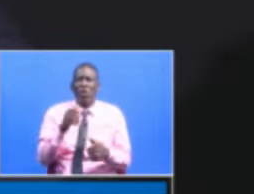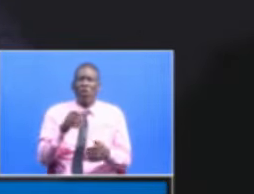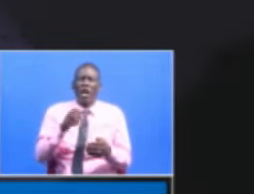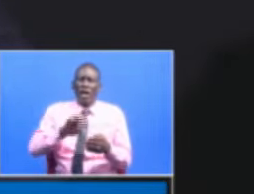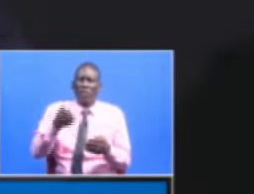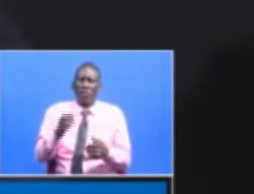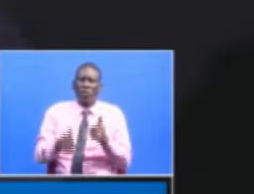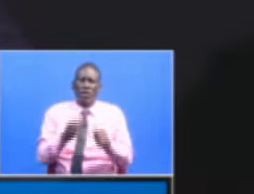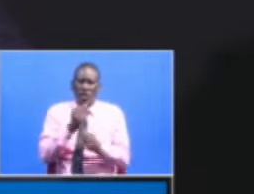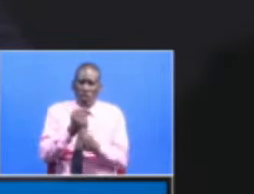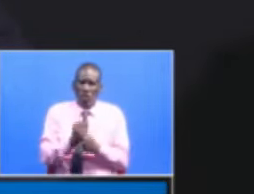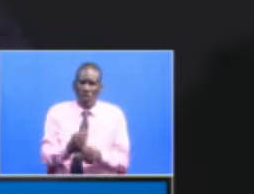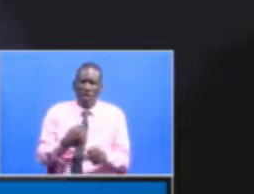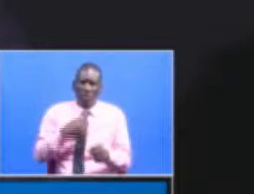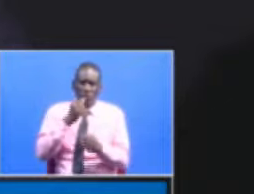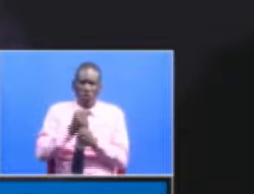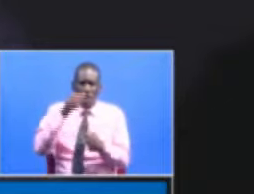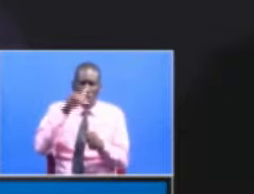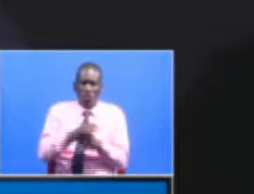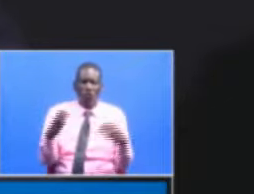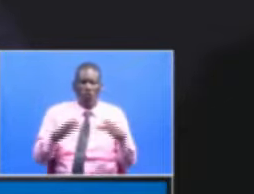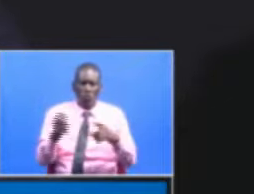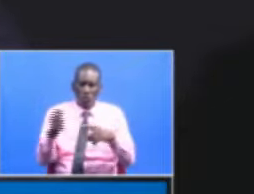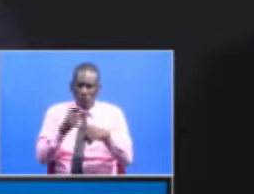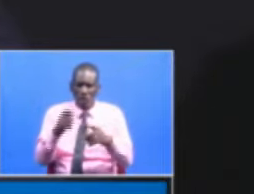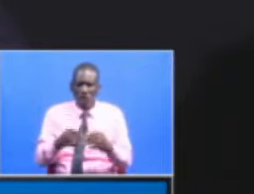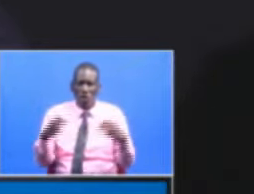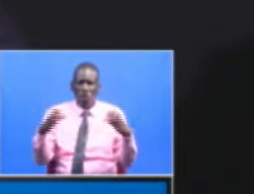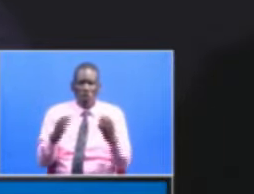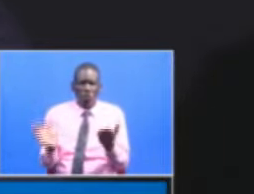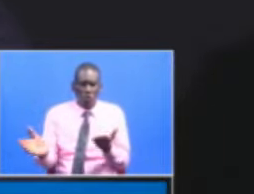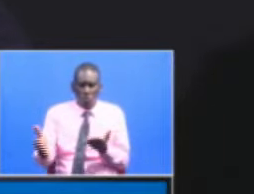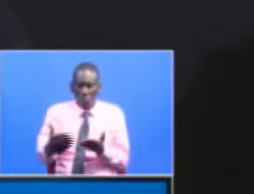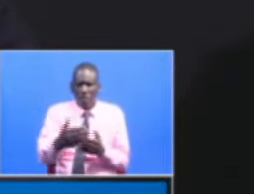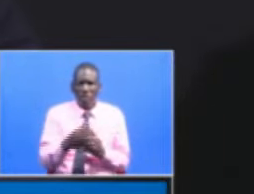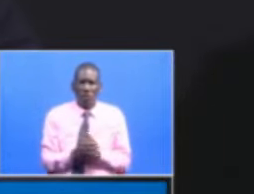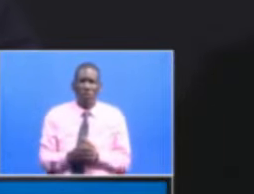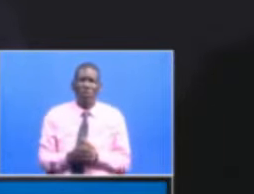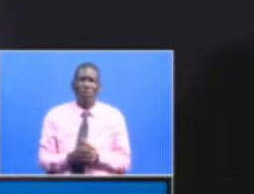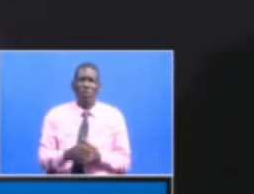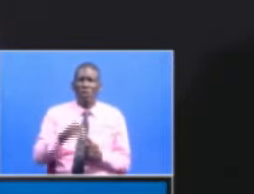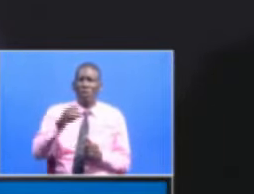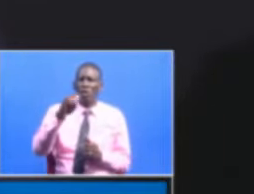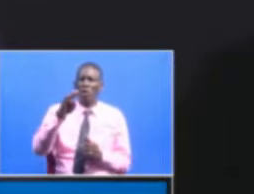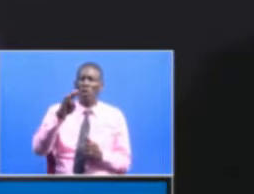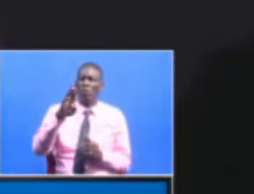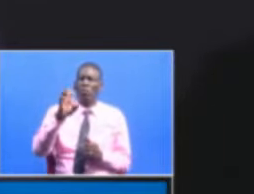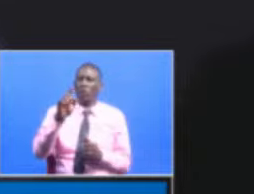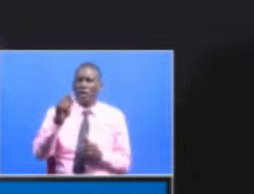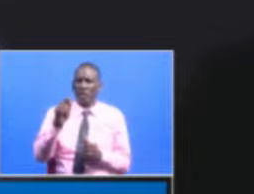actually they have been doing a lot of community trainings, community mobilization. Burat, where you come from,